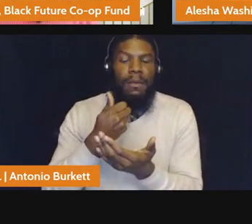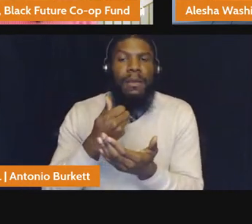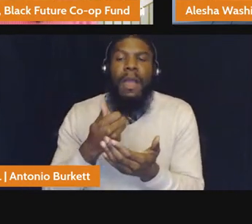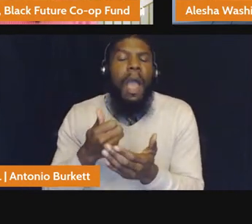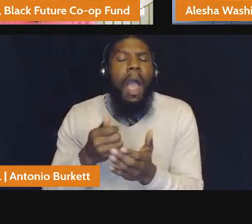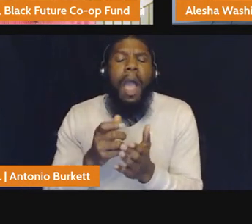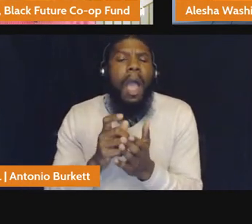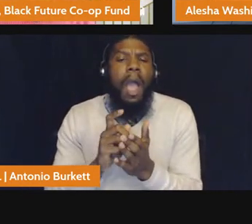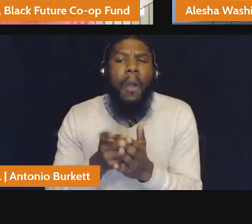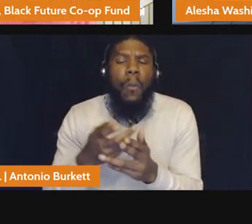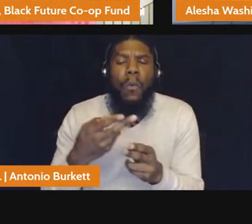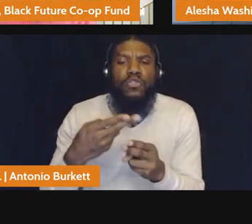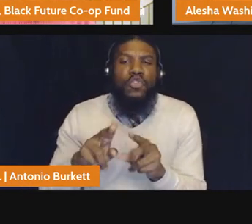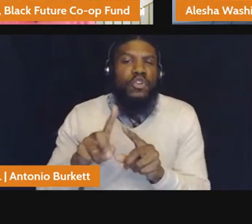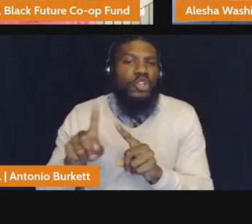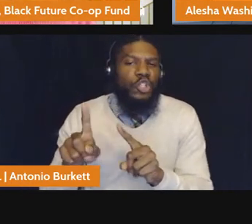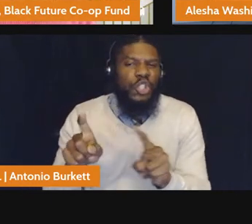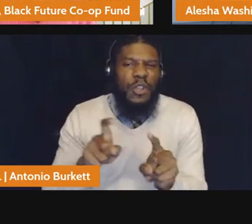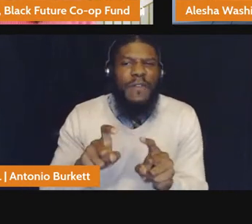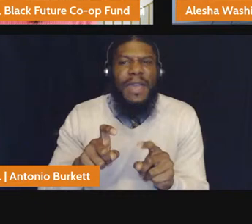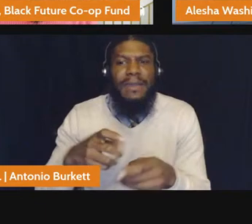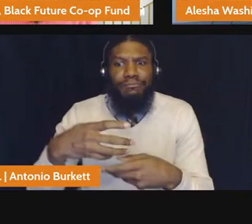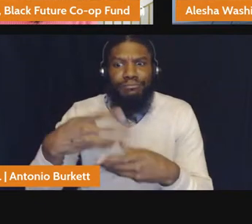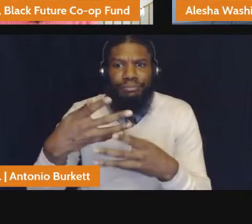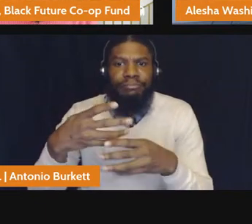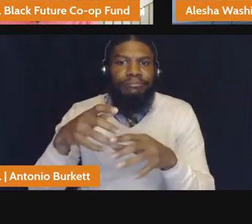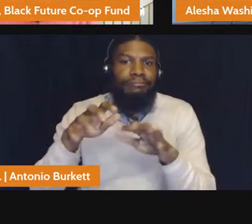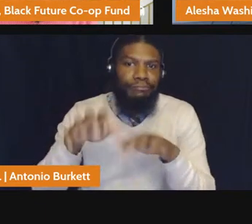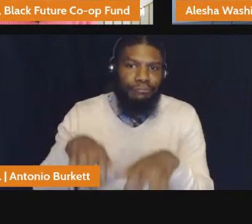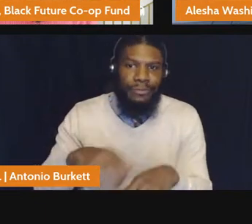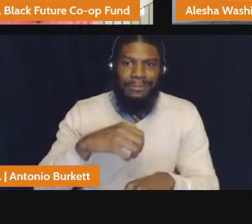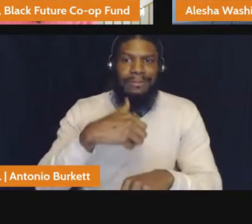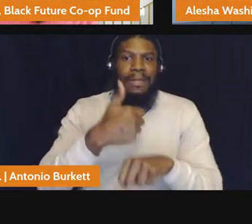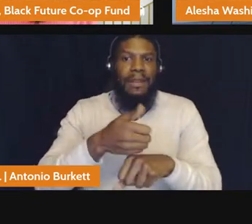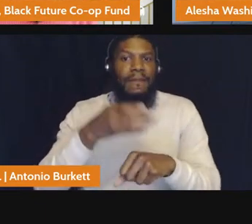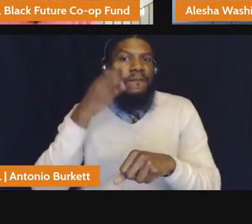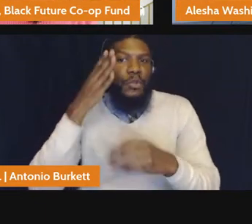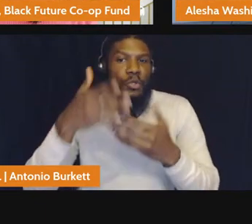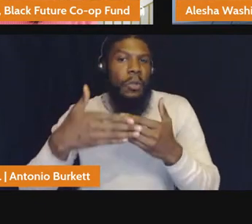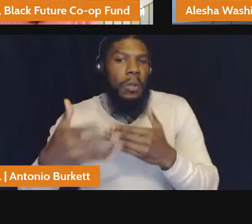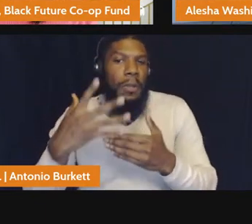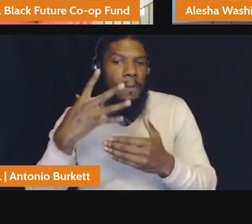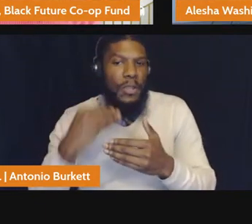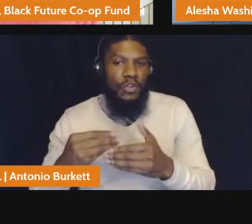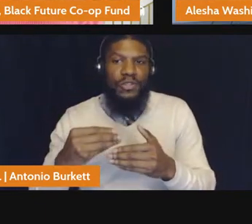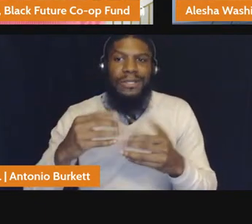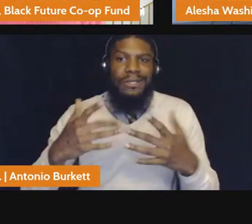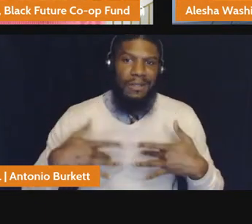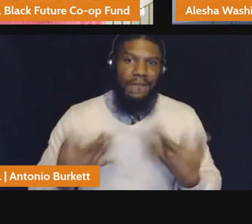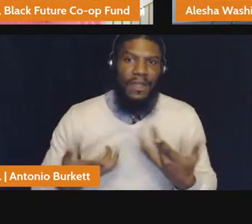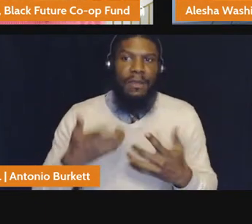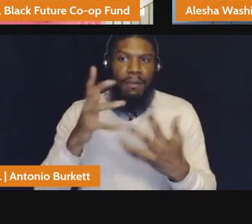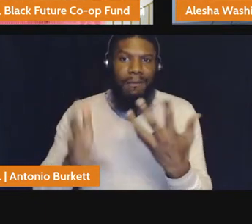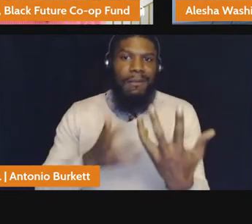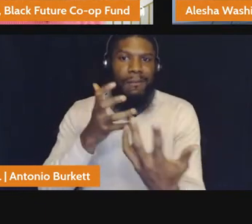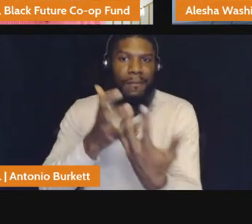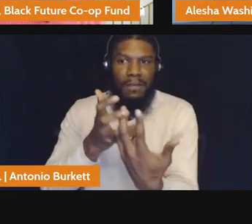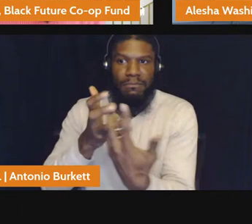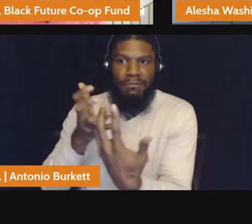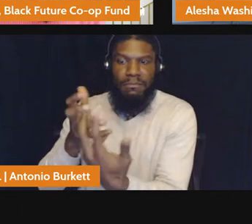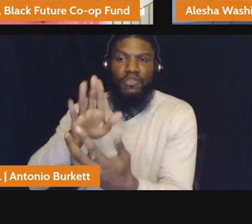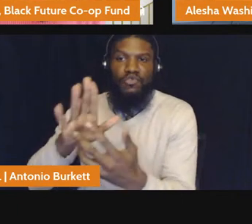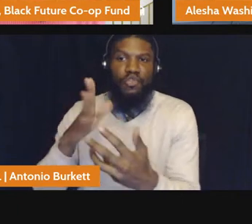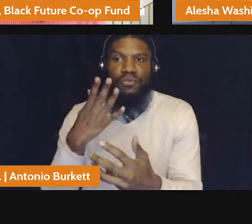brief survey to help us design future experiences and events tailored to your interests. We're going to put a